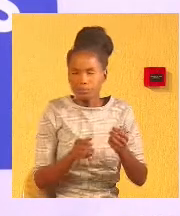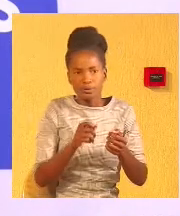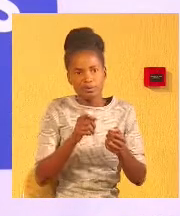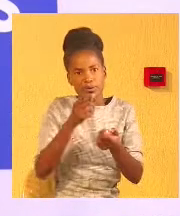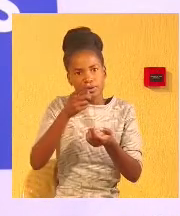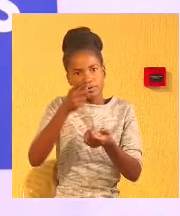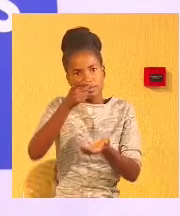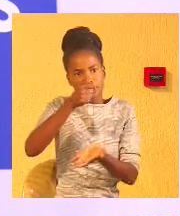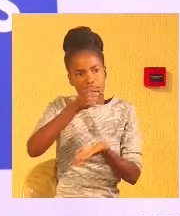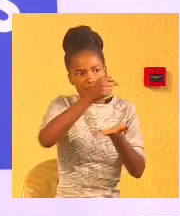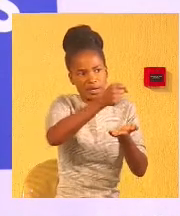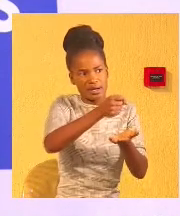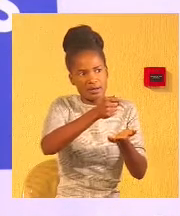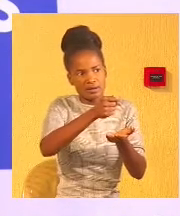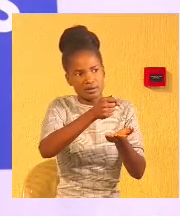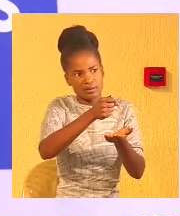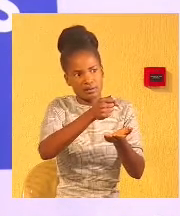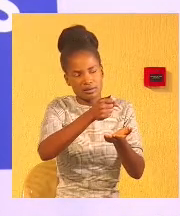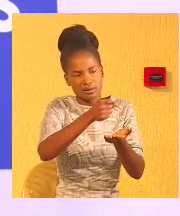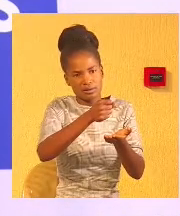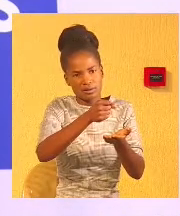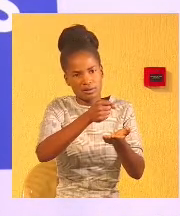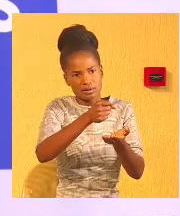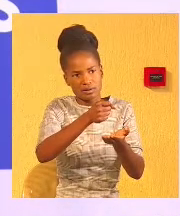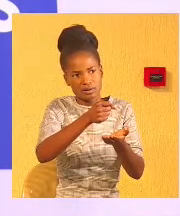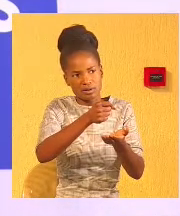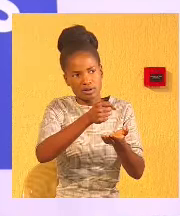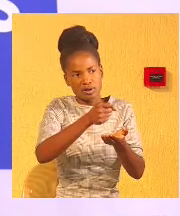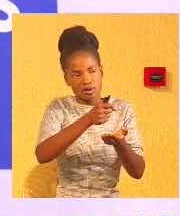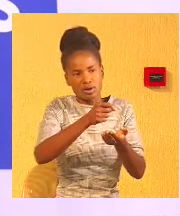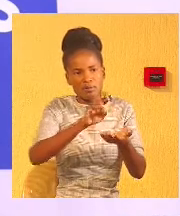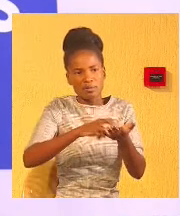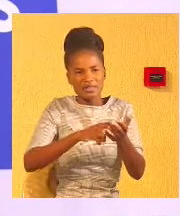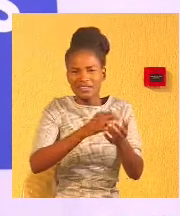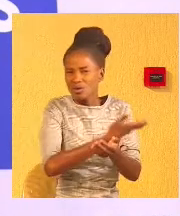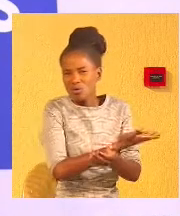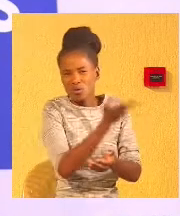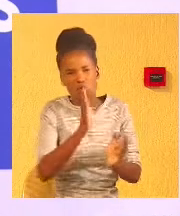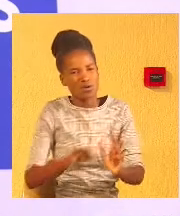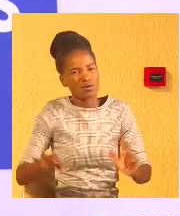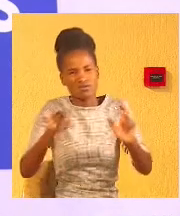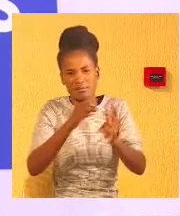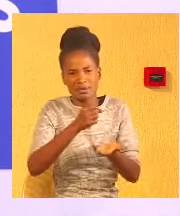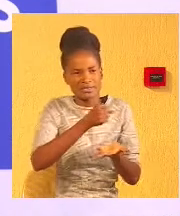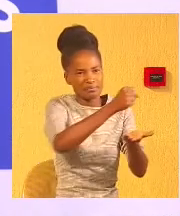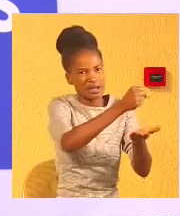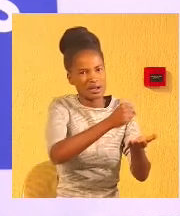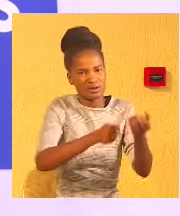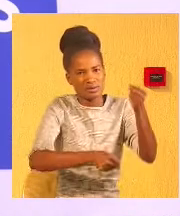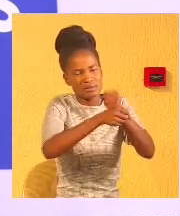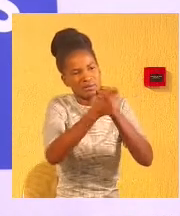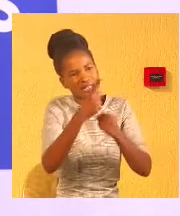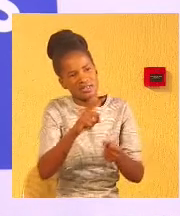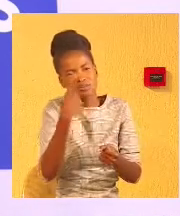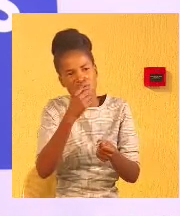this also include communal farmers? I'm speaking with about those farmers in the Kunene near the Golden border. That is clear. I think in the past few years they've been assisted